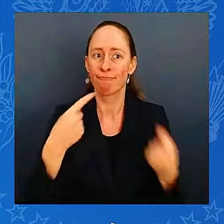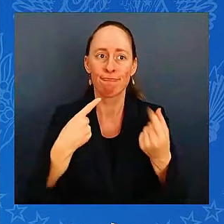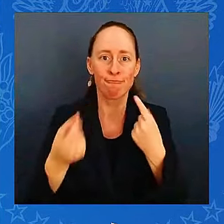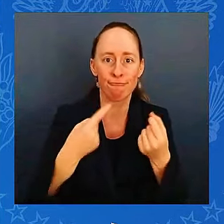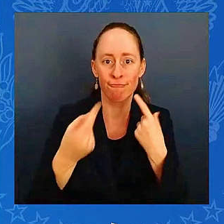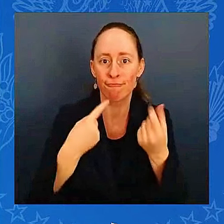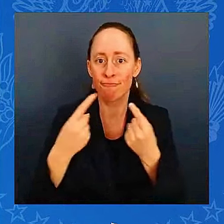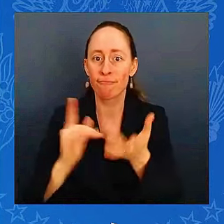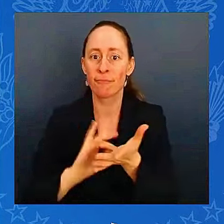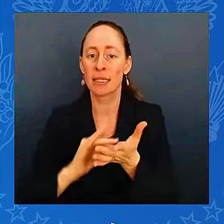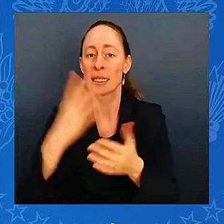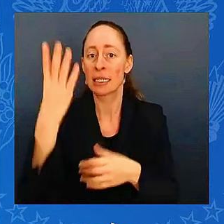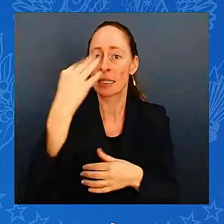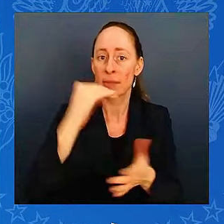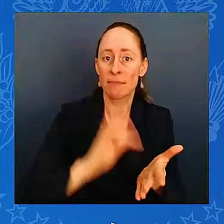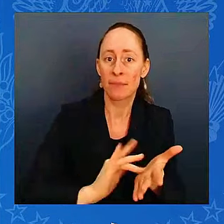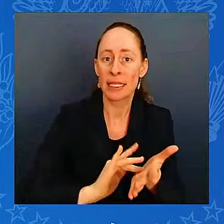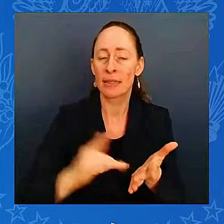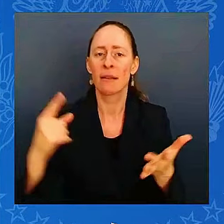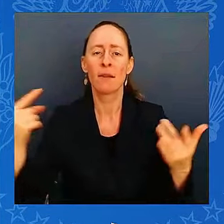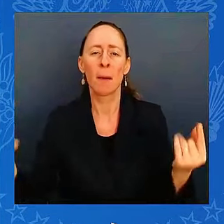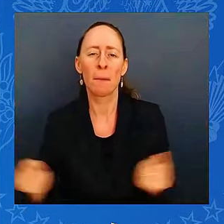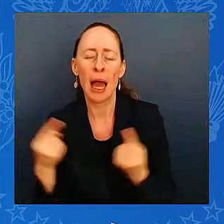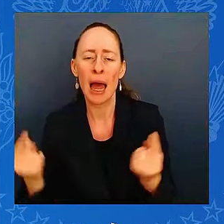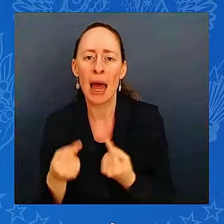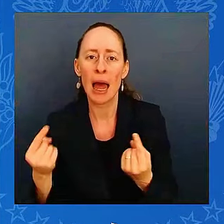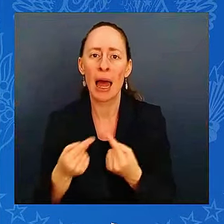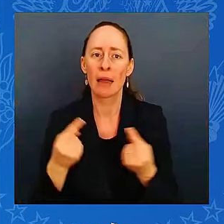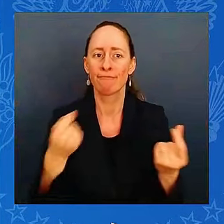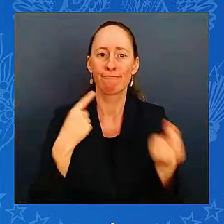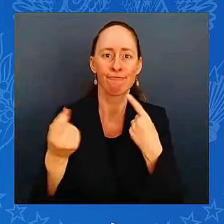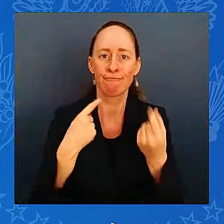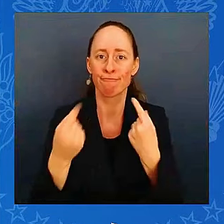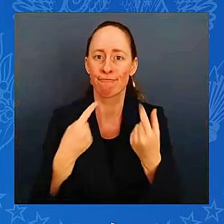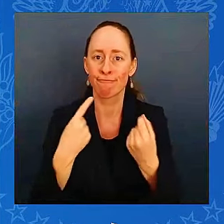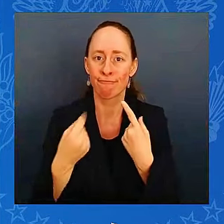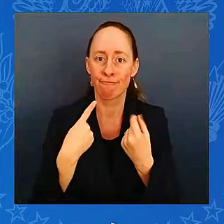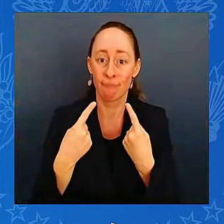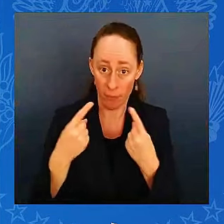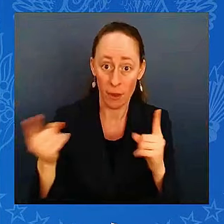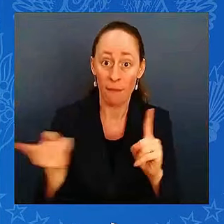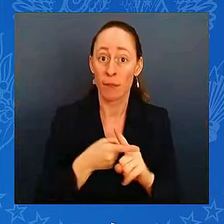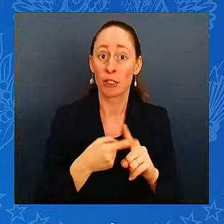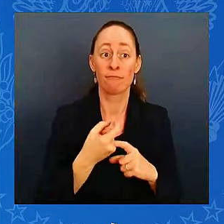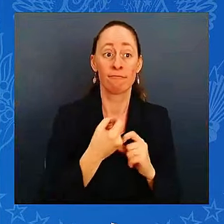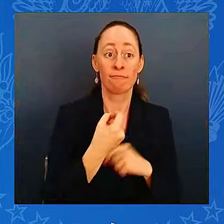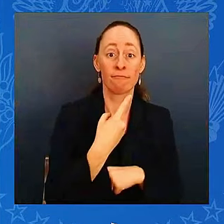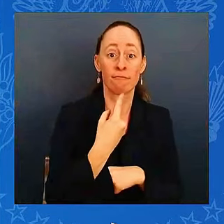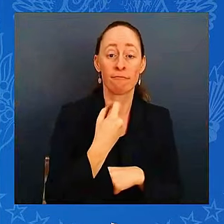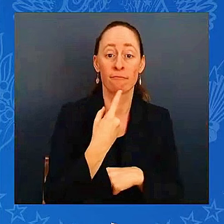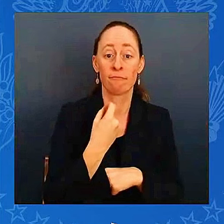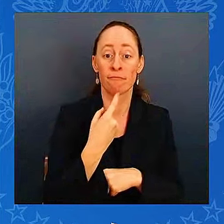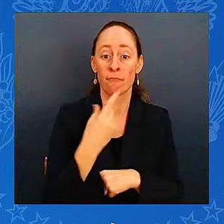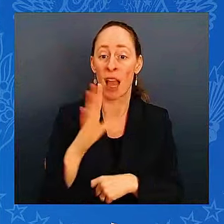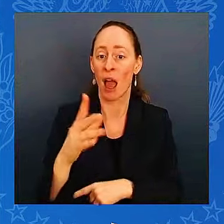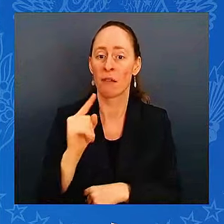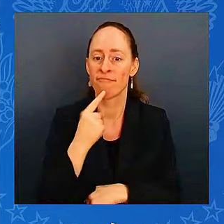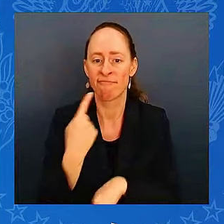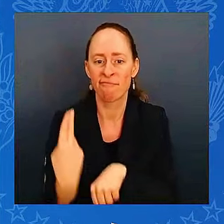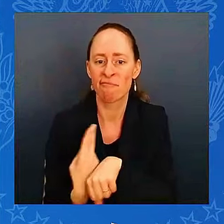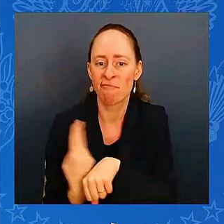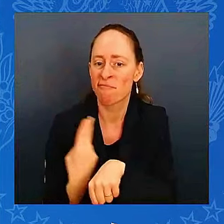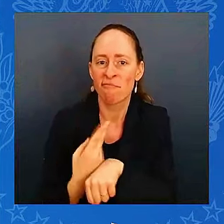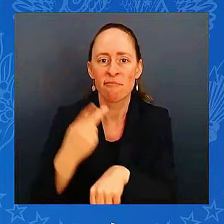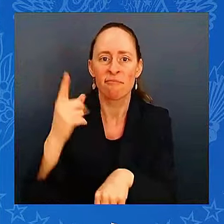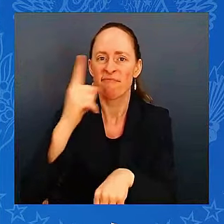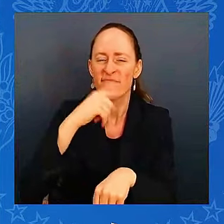is often a stepping stone to the use of synthetic drugs later in their lives. So we should delve deeper into this public health